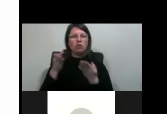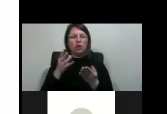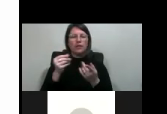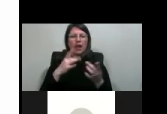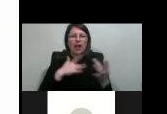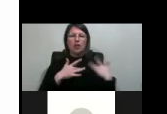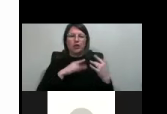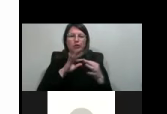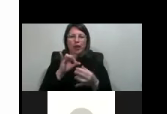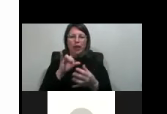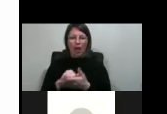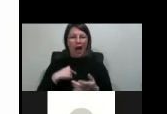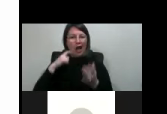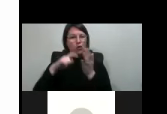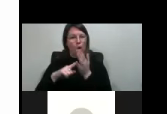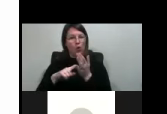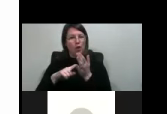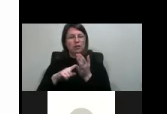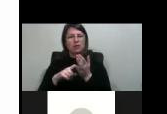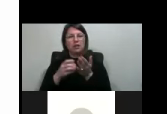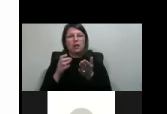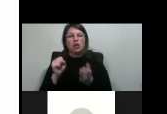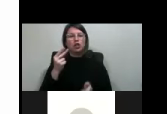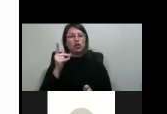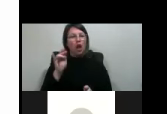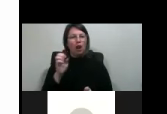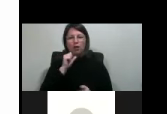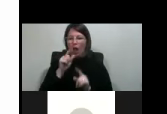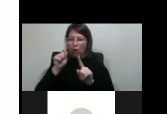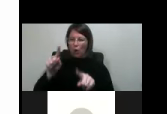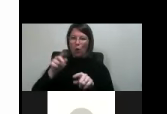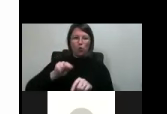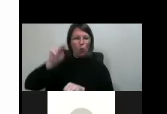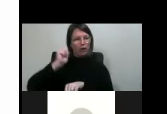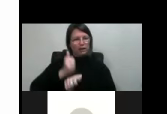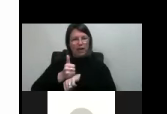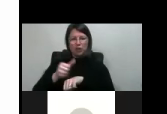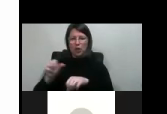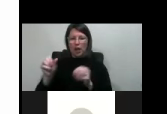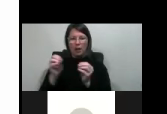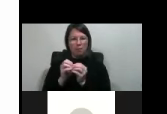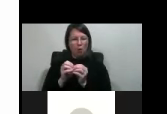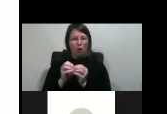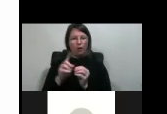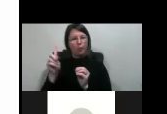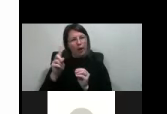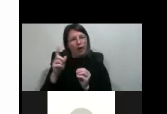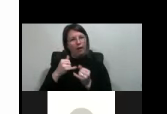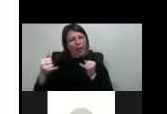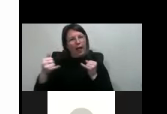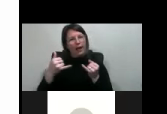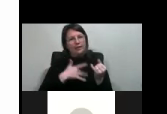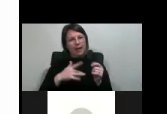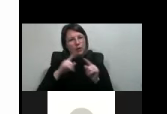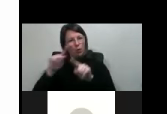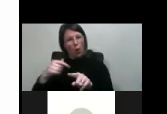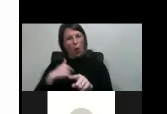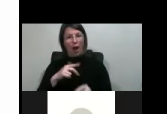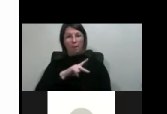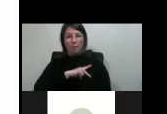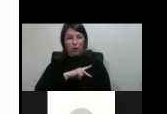the shuttle is no longer going to North Station like the line normally does. I personally get off